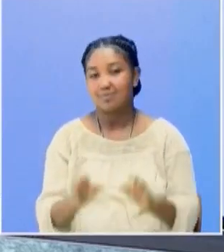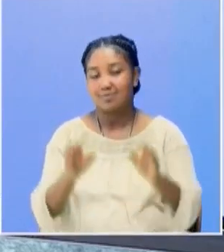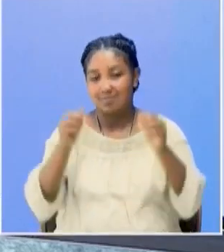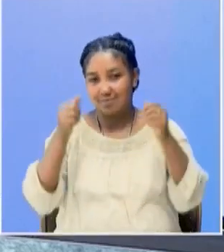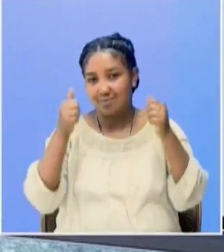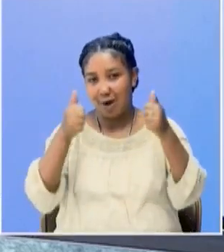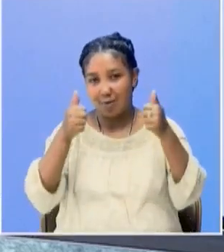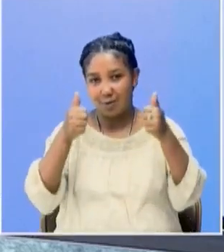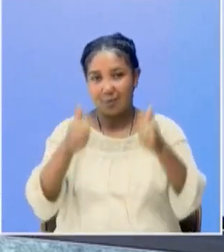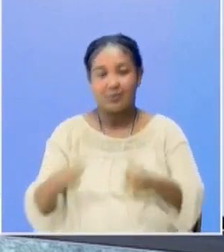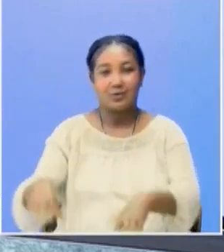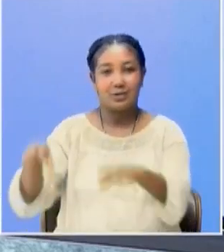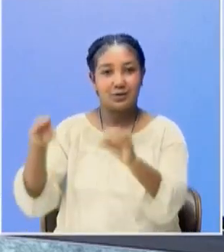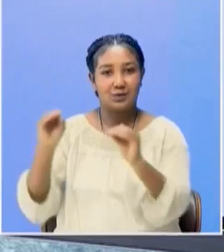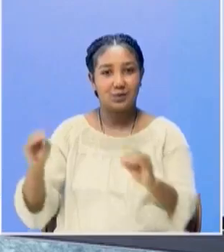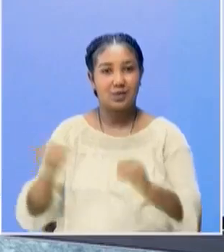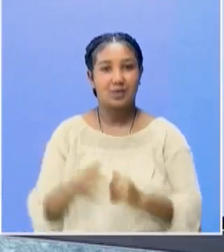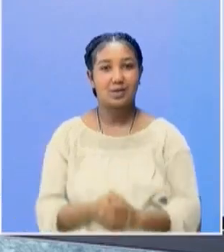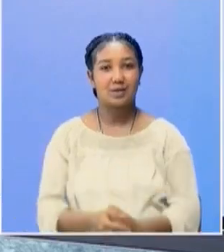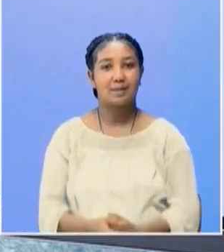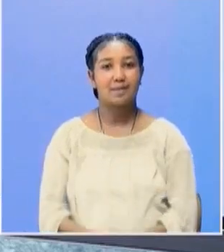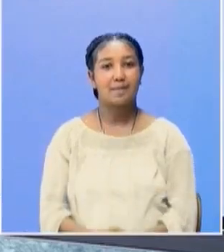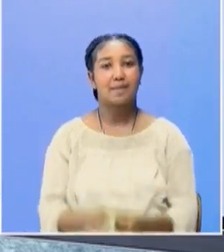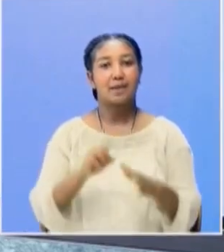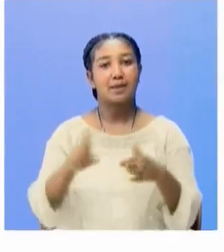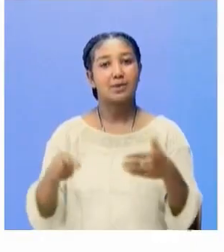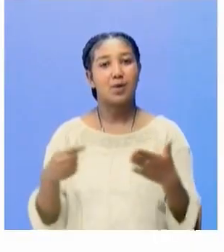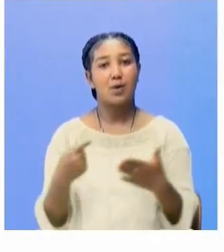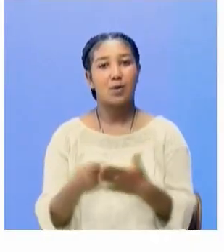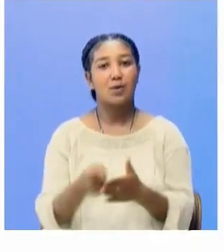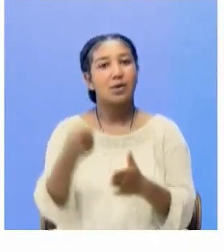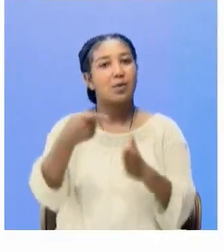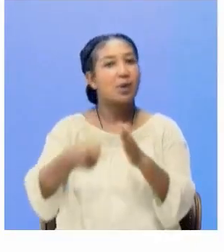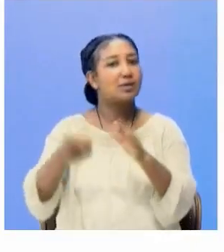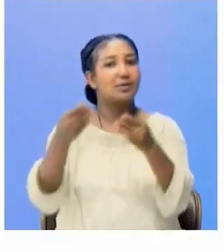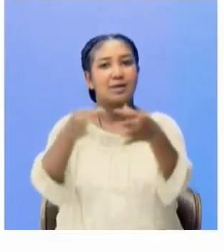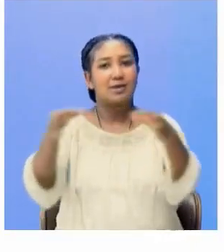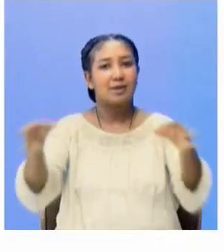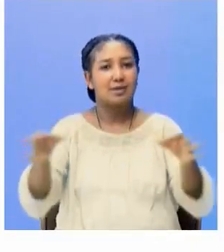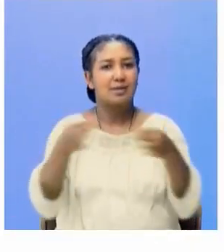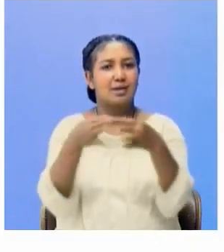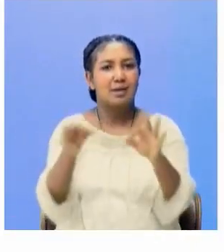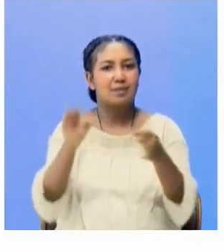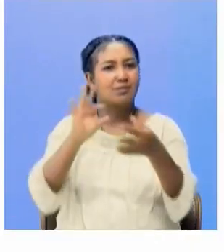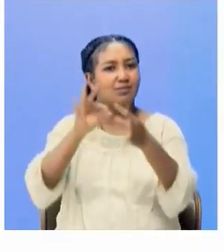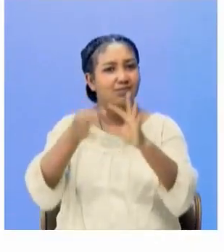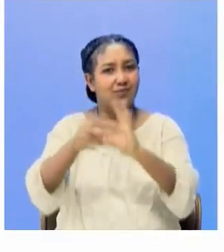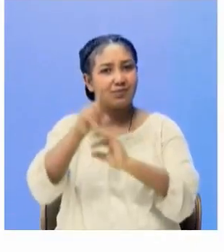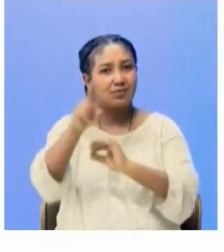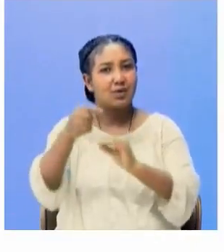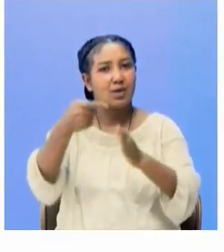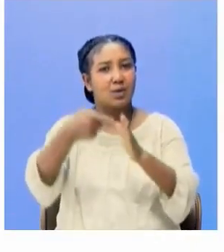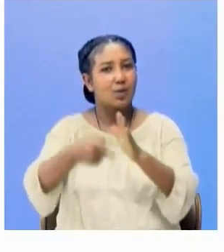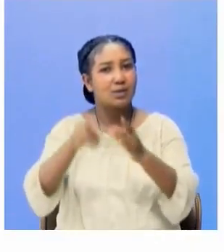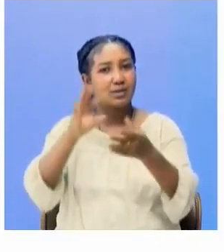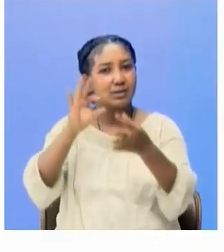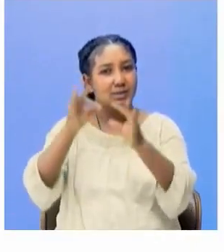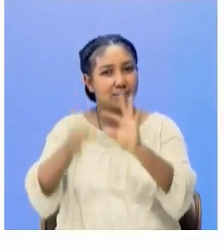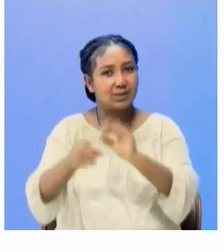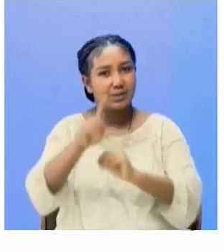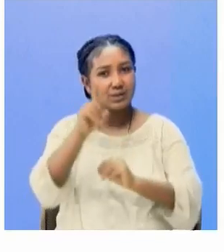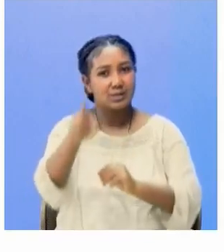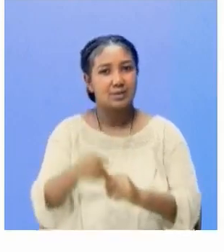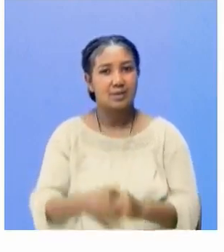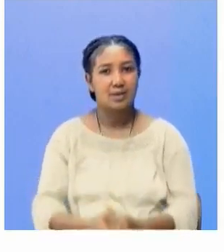Bravo. Students. So, what is sentence for you? What